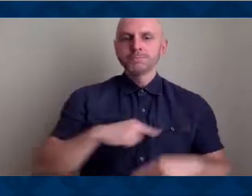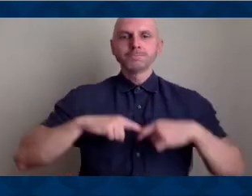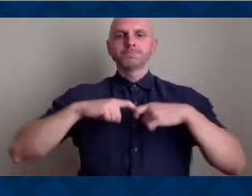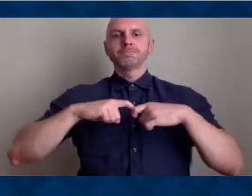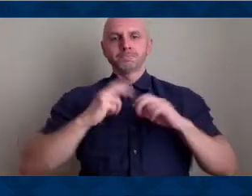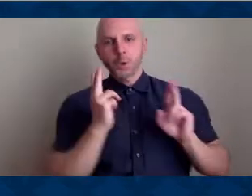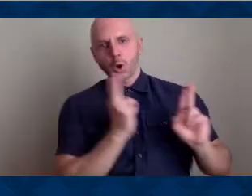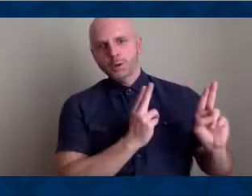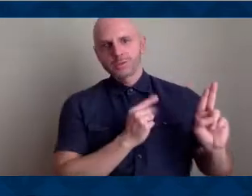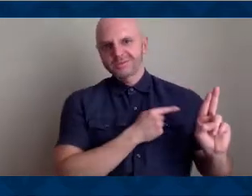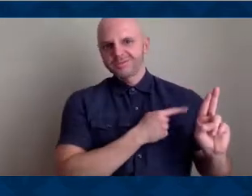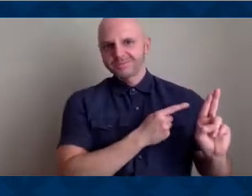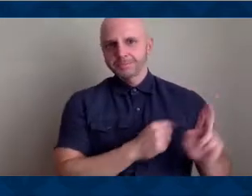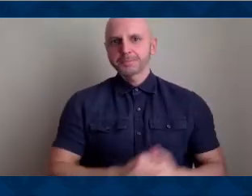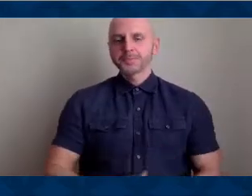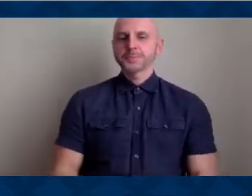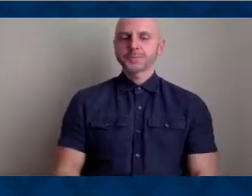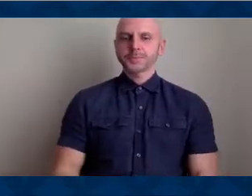contributions to